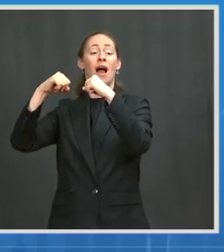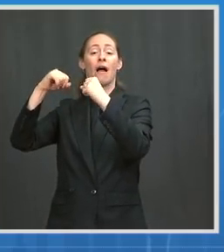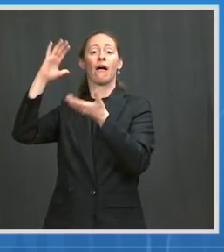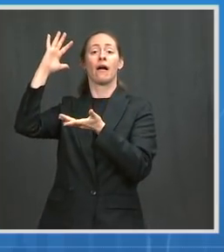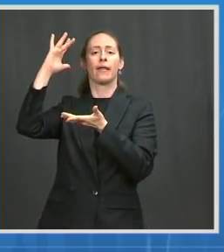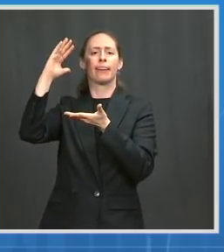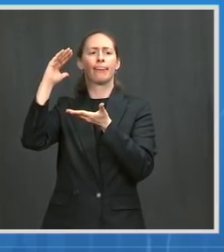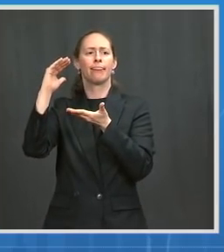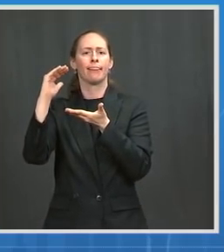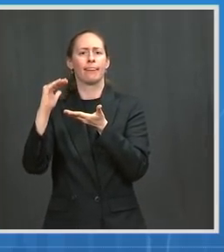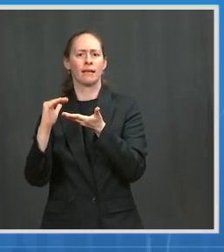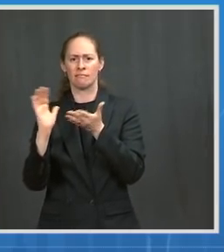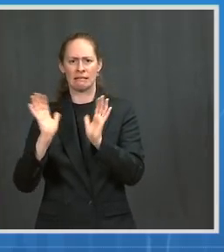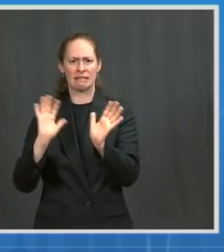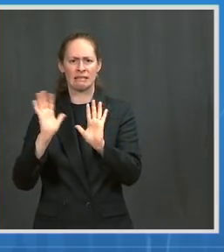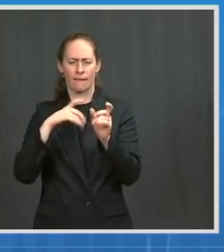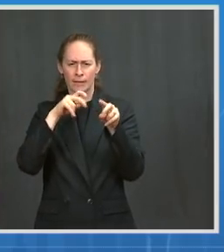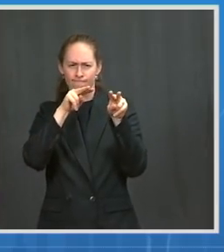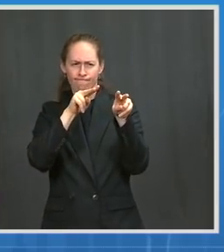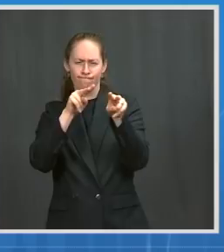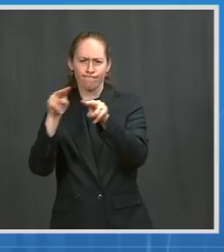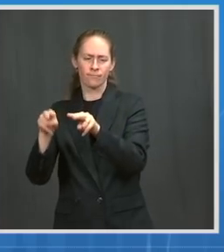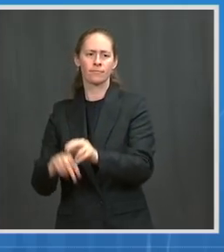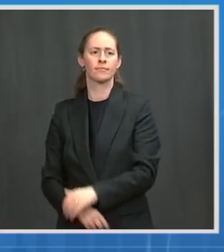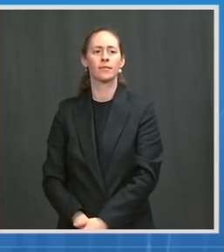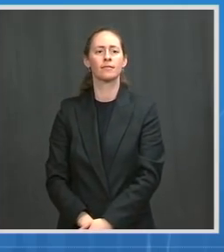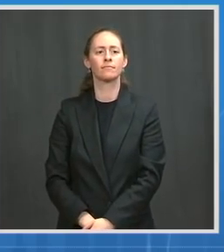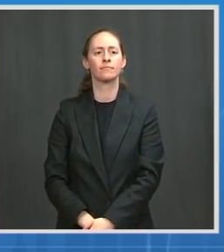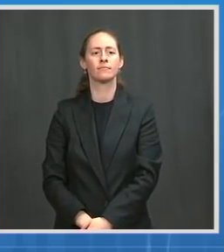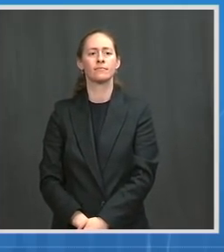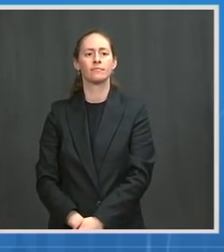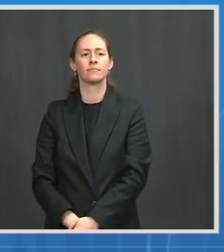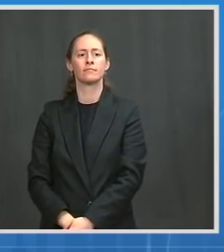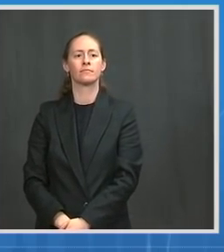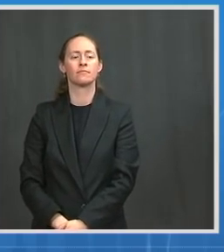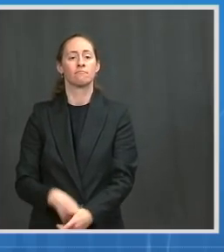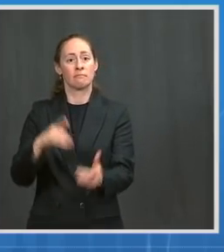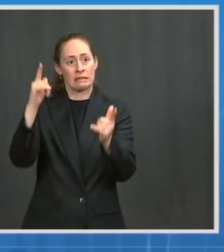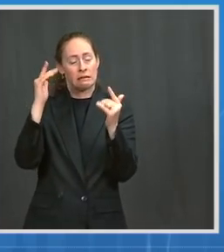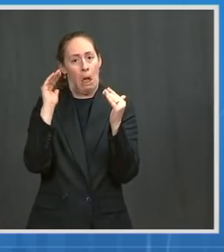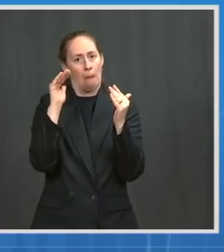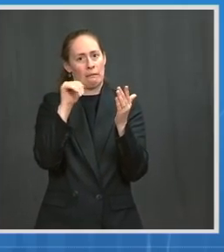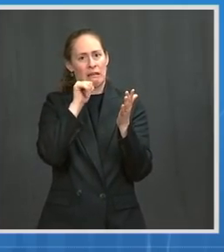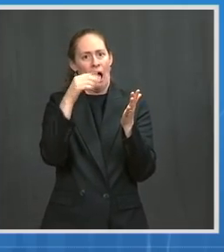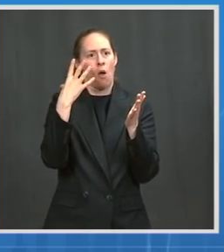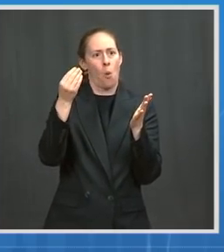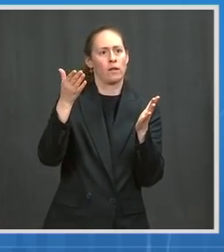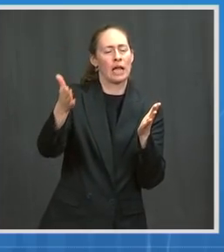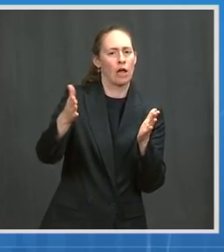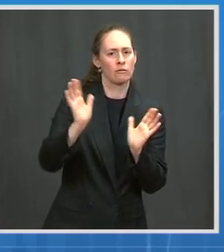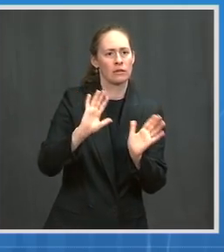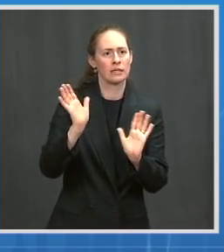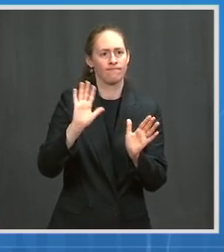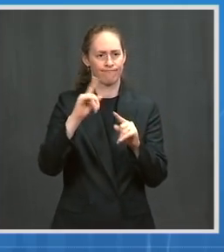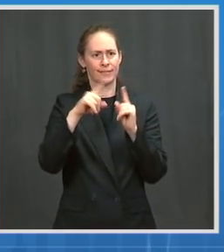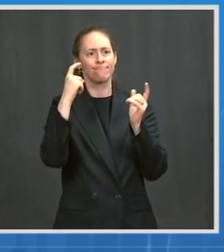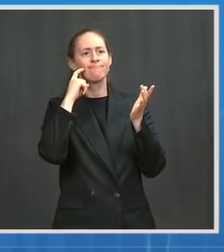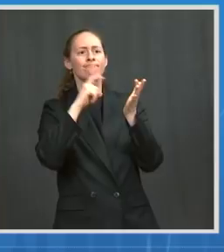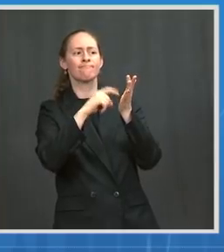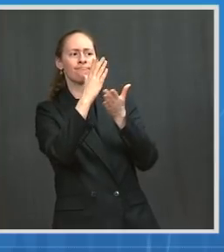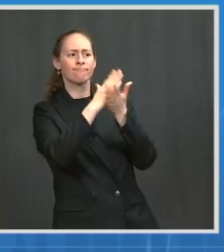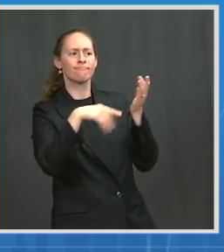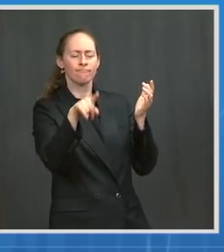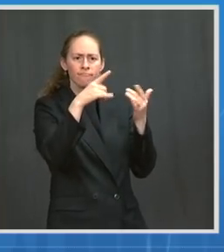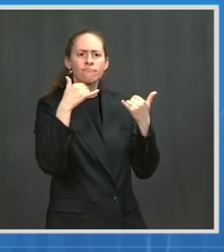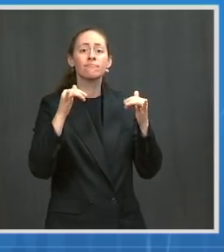and we hope we don't get to that point, we'll know about it before, that there are more breakthrough infections. So right now, what we are